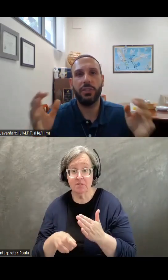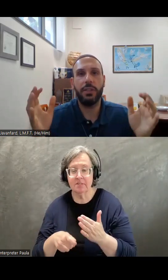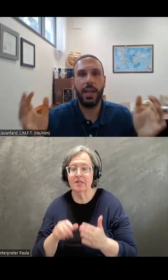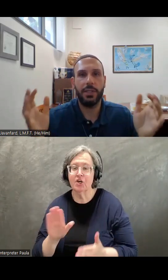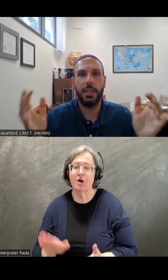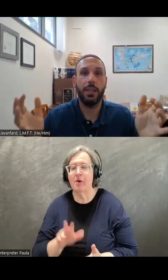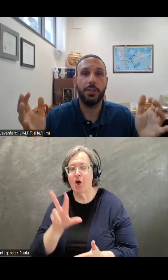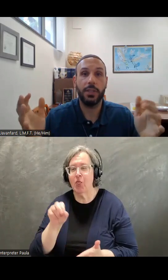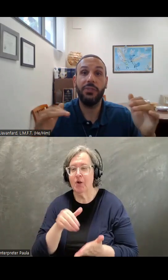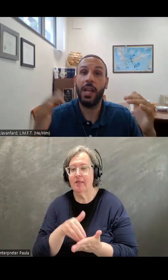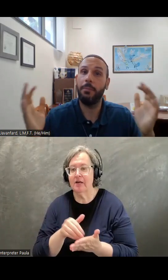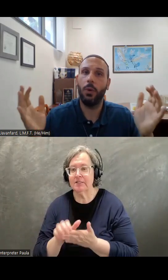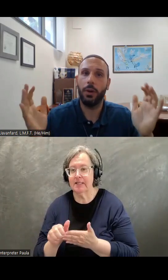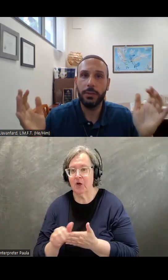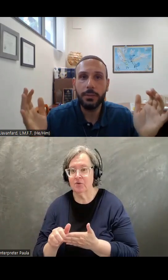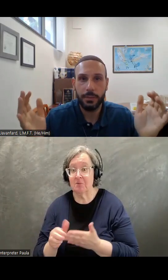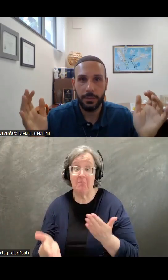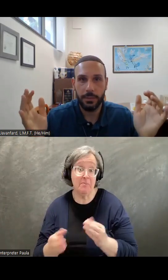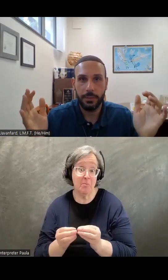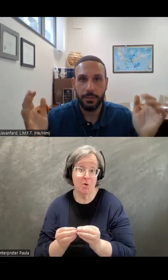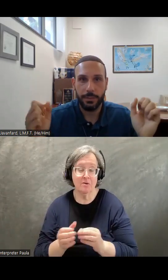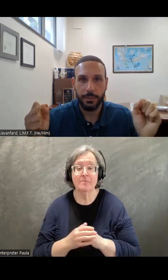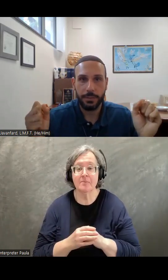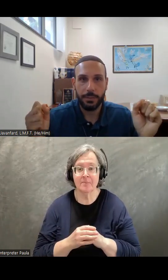roughly $30,000, if not more.